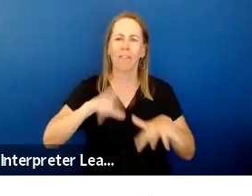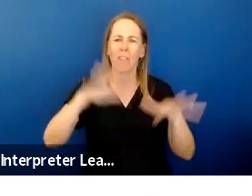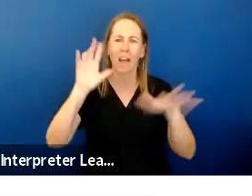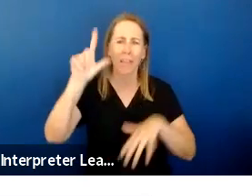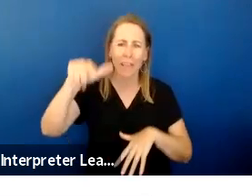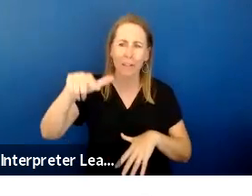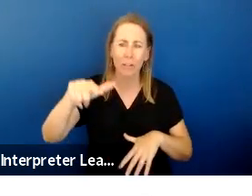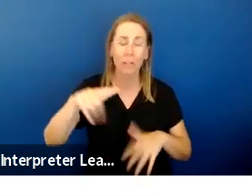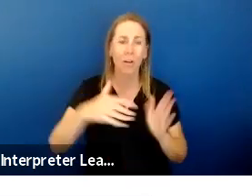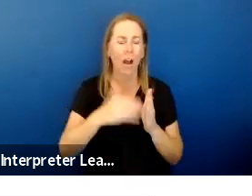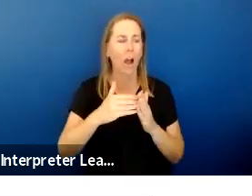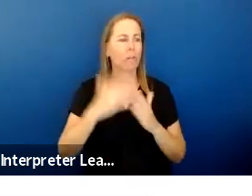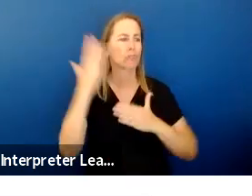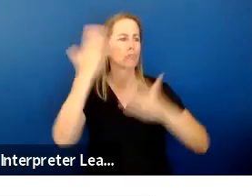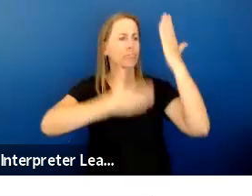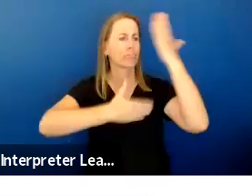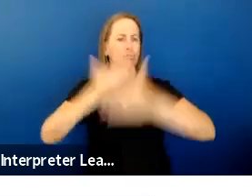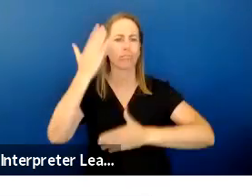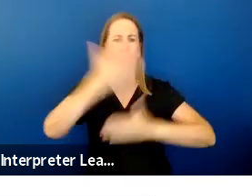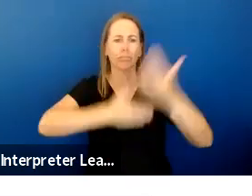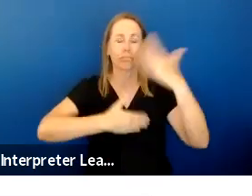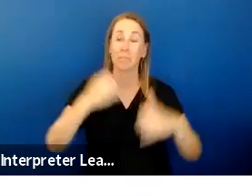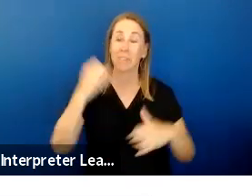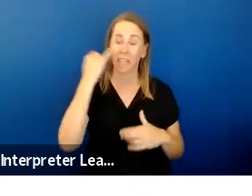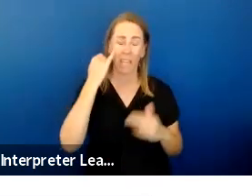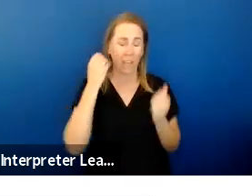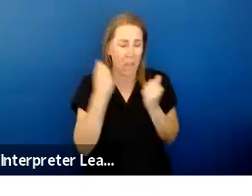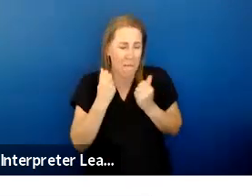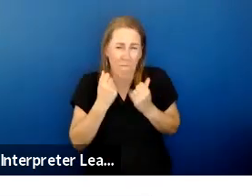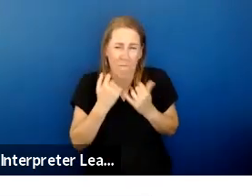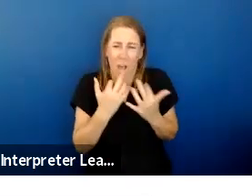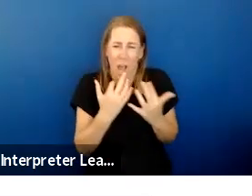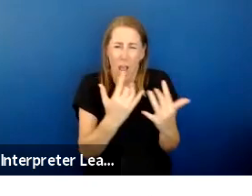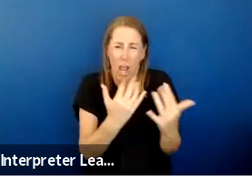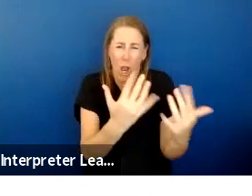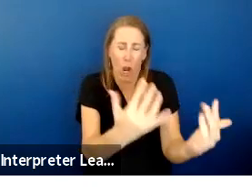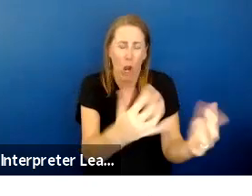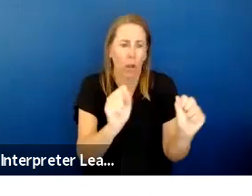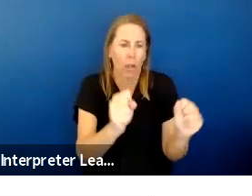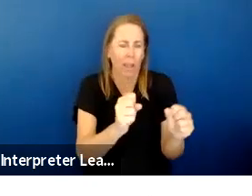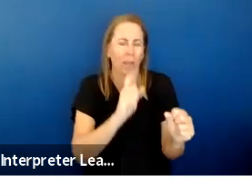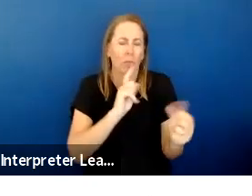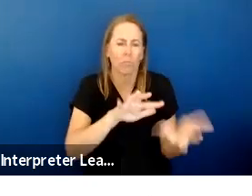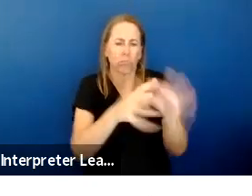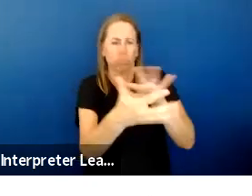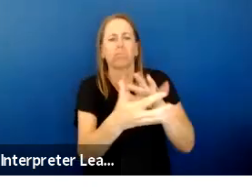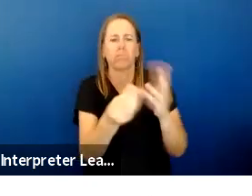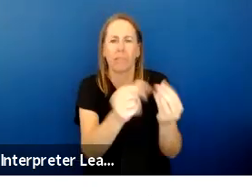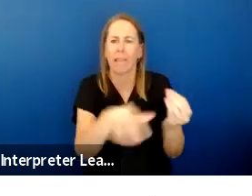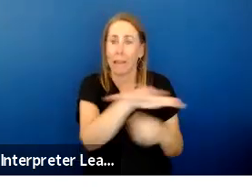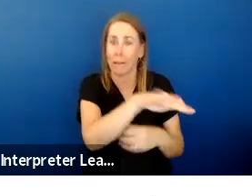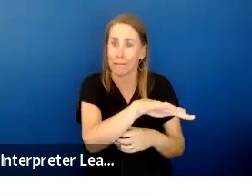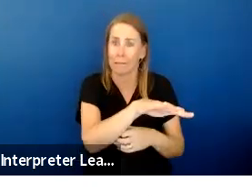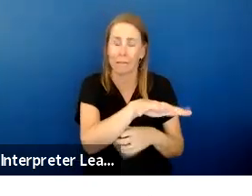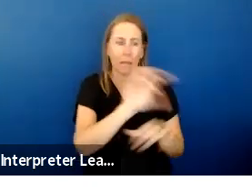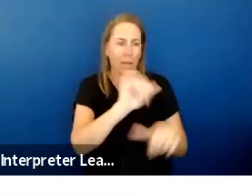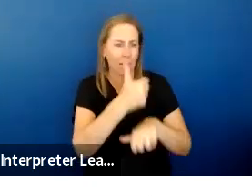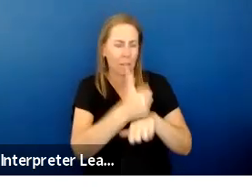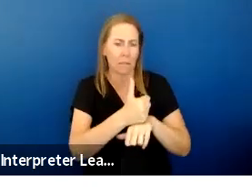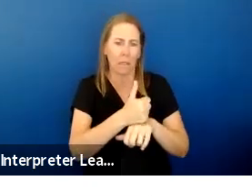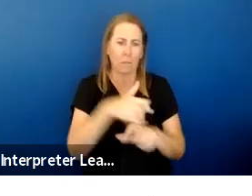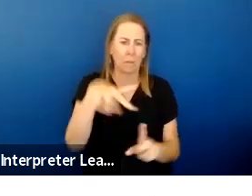overlooked. Large-scale wildfires can dramatically alter the landscape and create conditions that can increase the risk